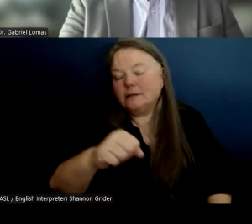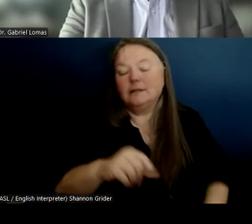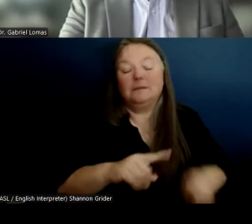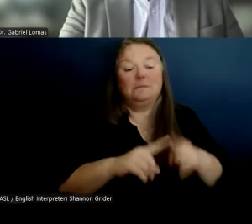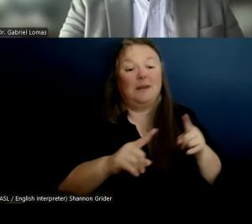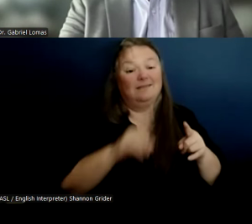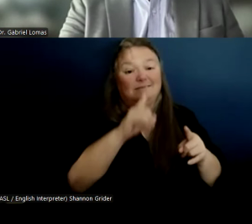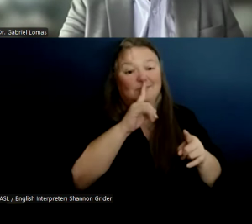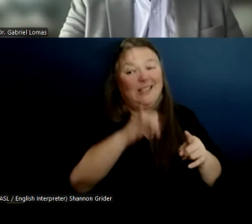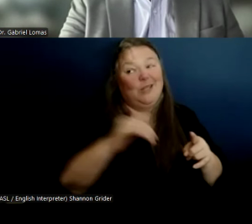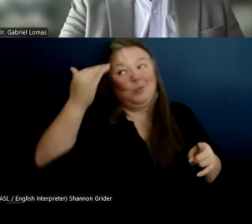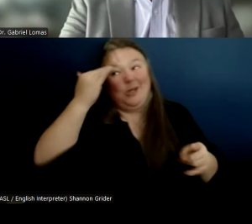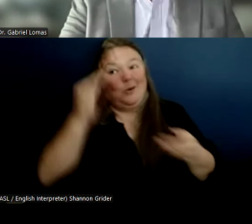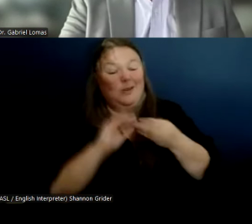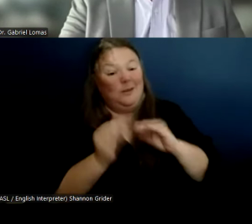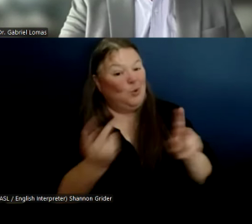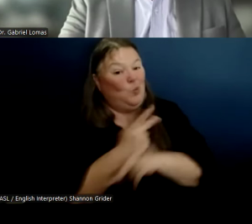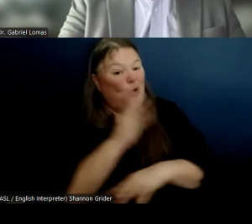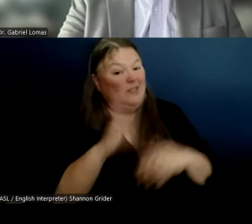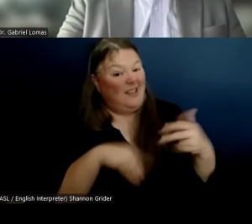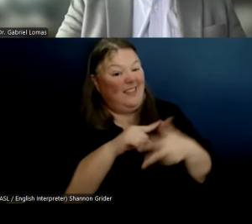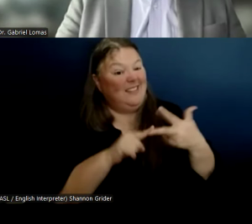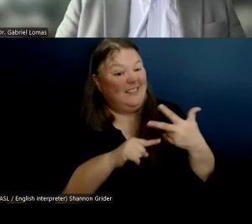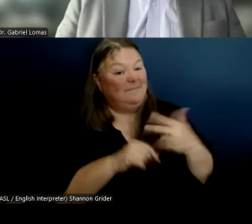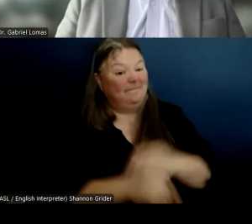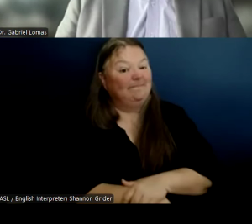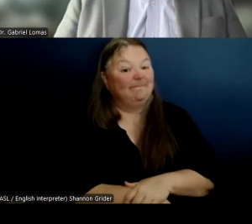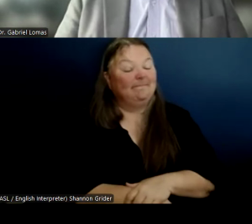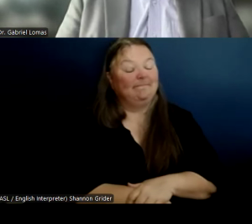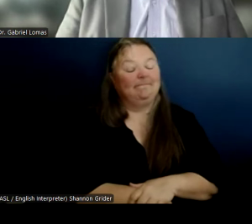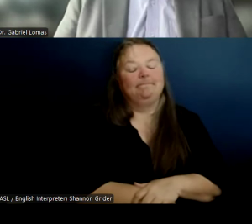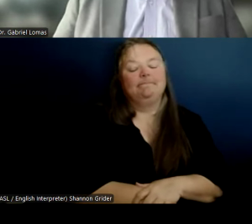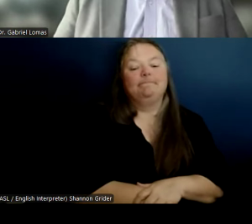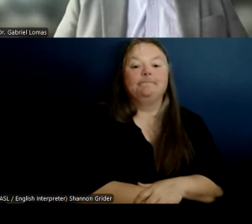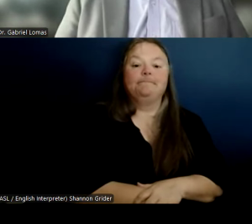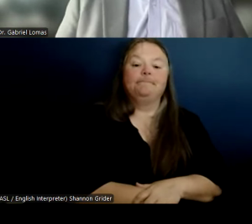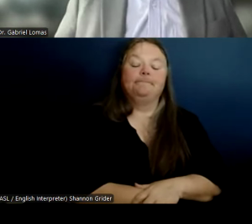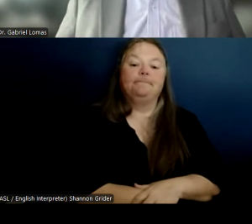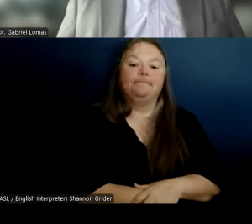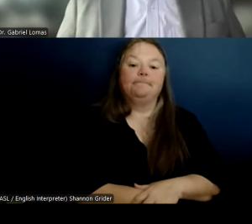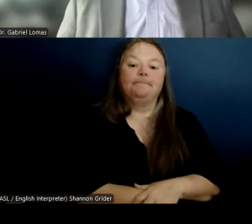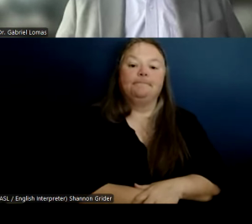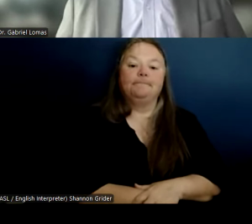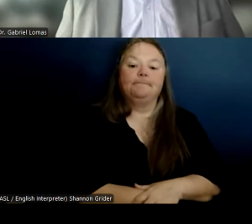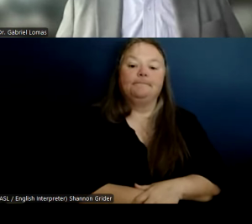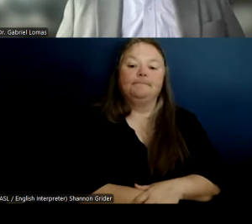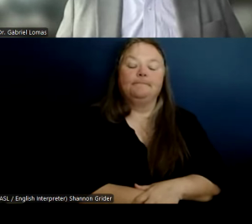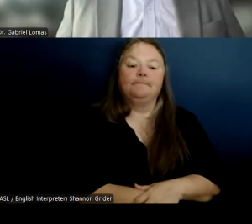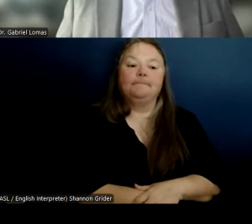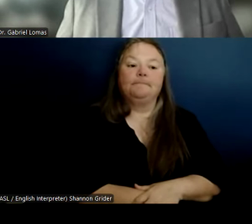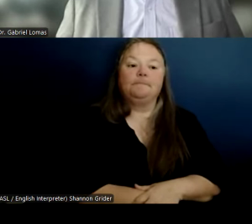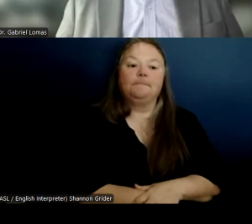much worse. We'll get to that in a few slides. Okay, so